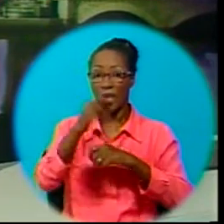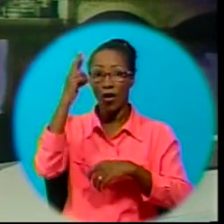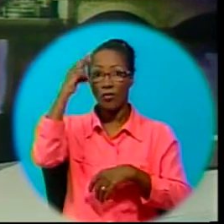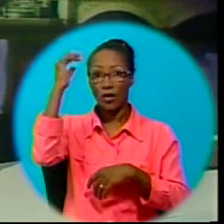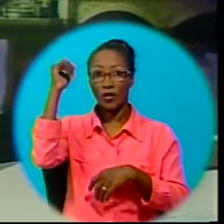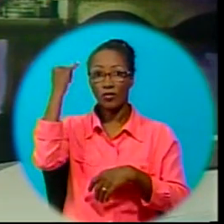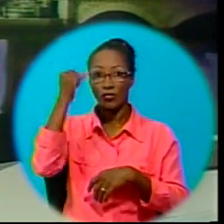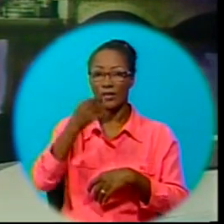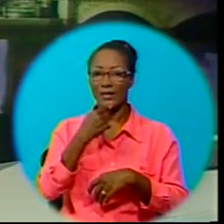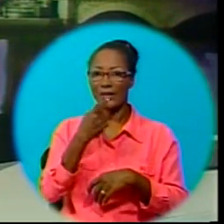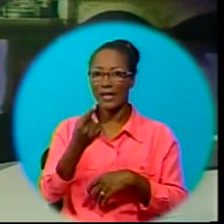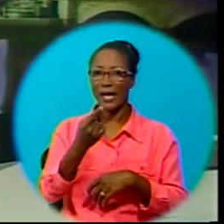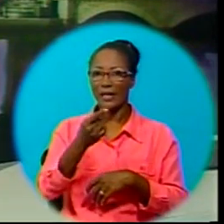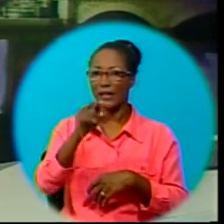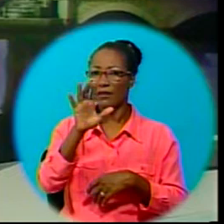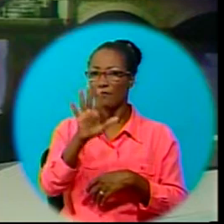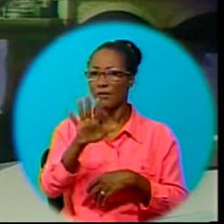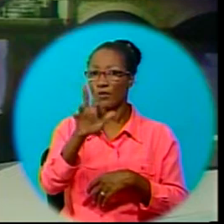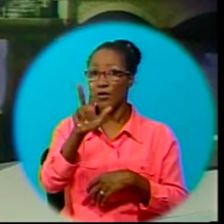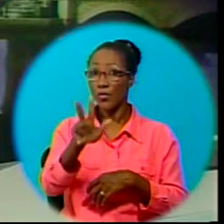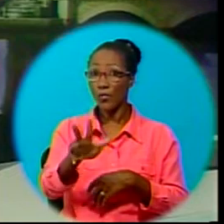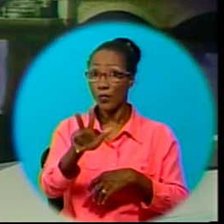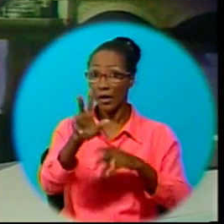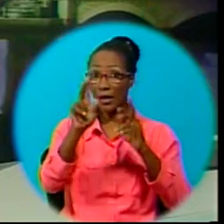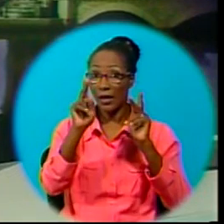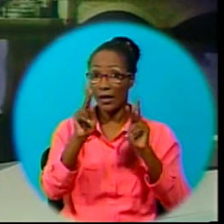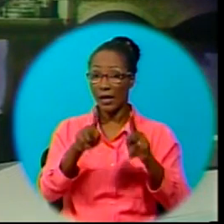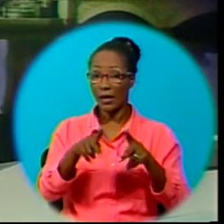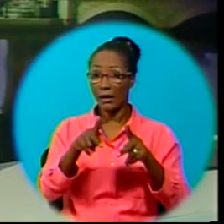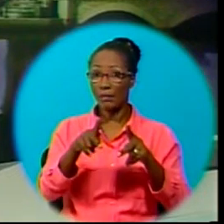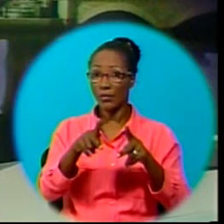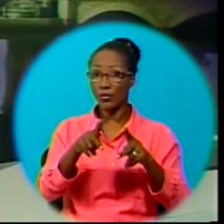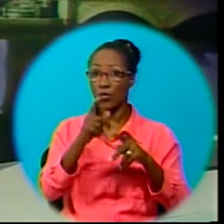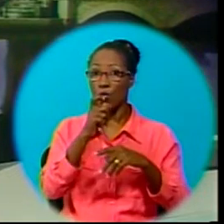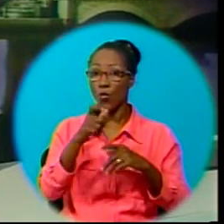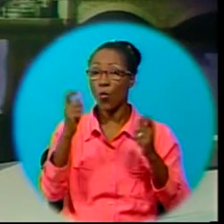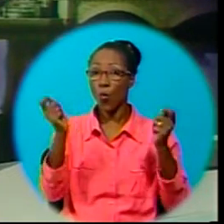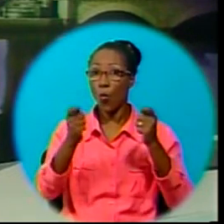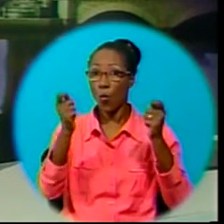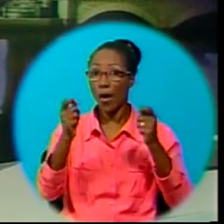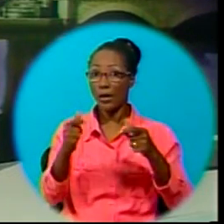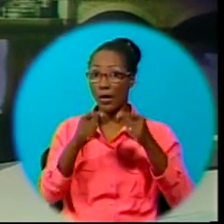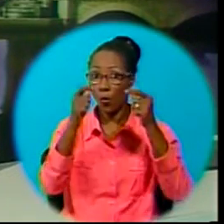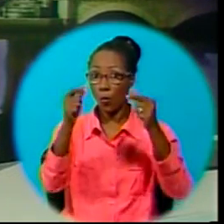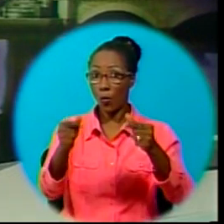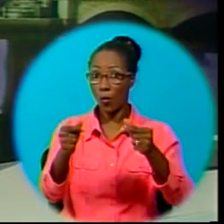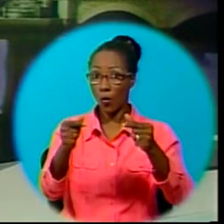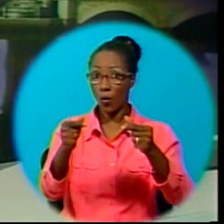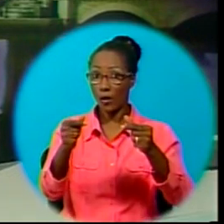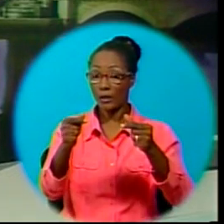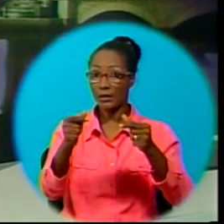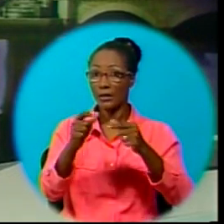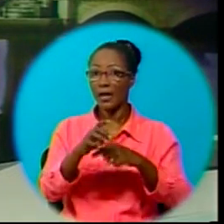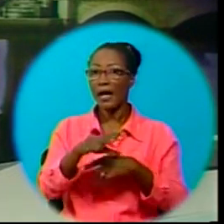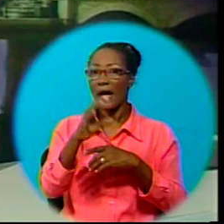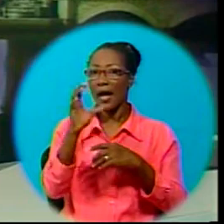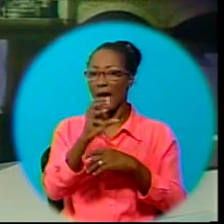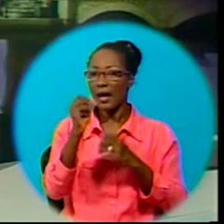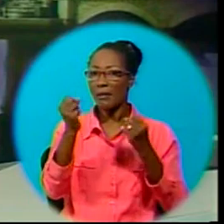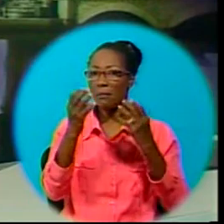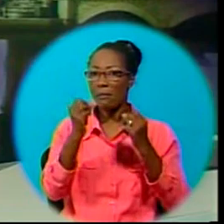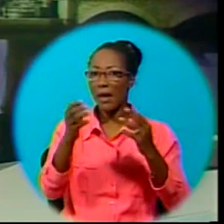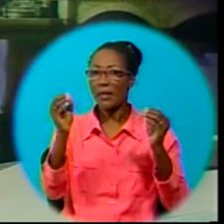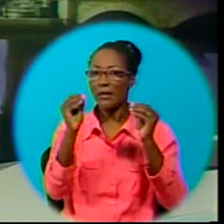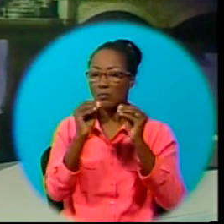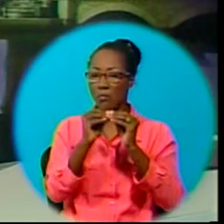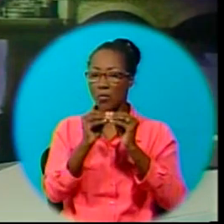this year's 53 scholarship and exhibition winners. But he says that students performed better in the Unit 2 CAPE paper, which is